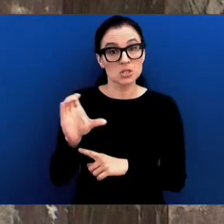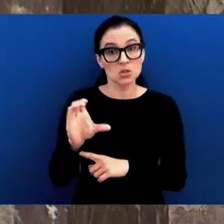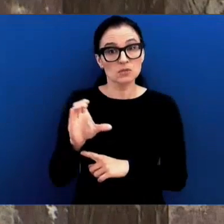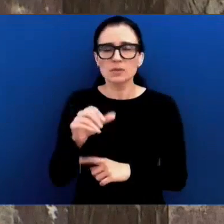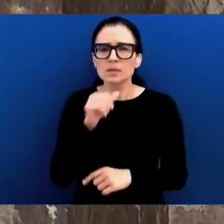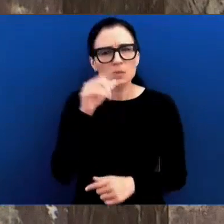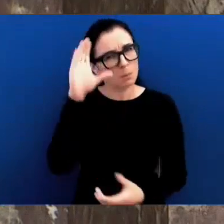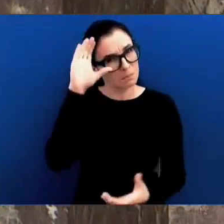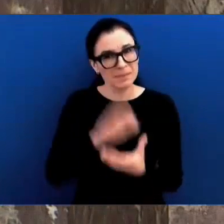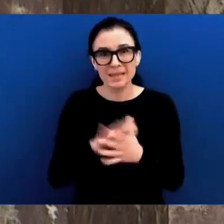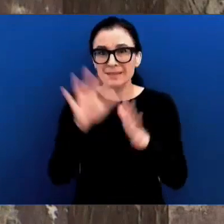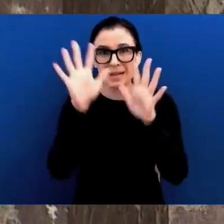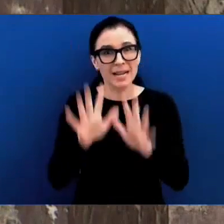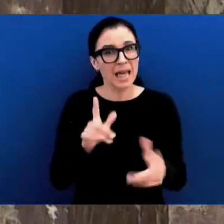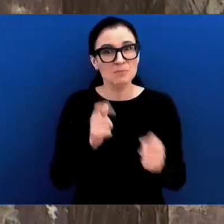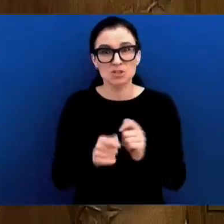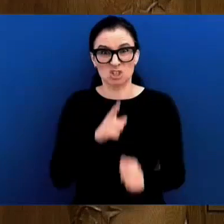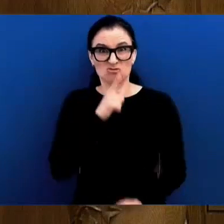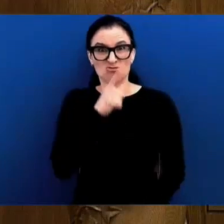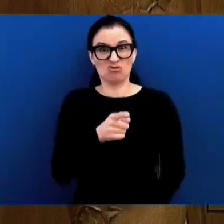not?